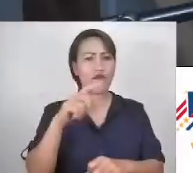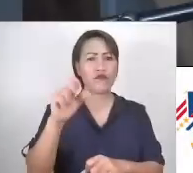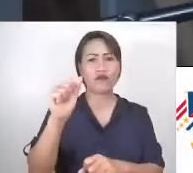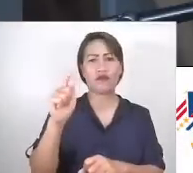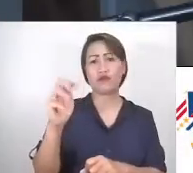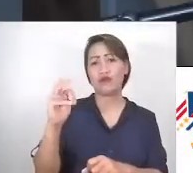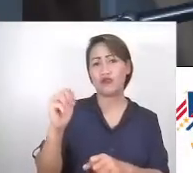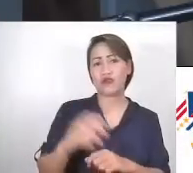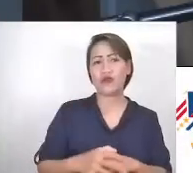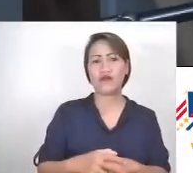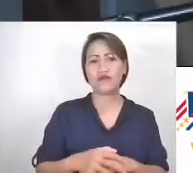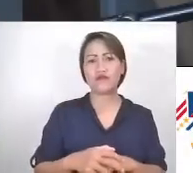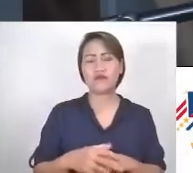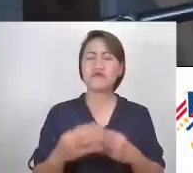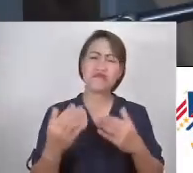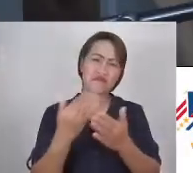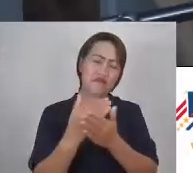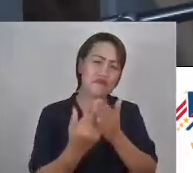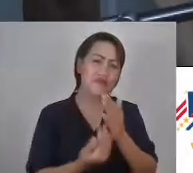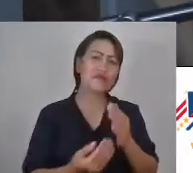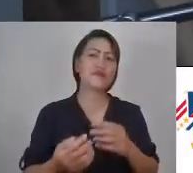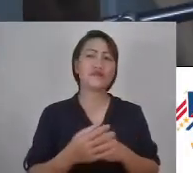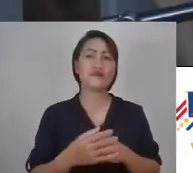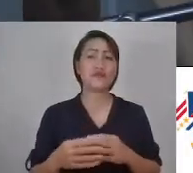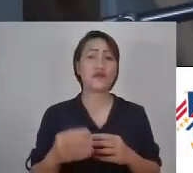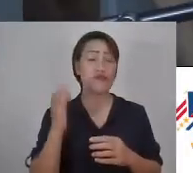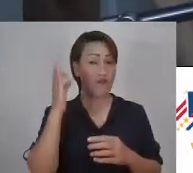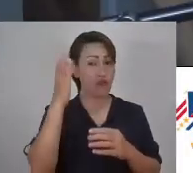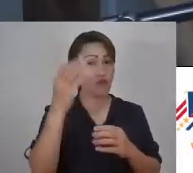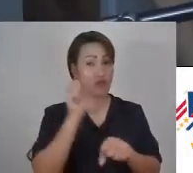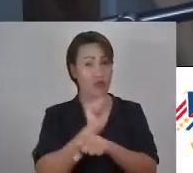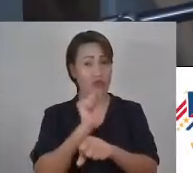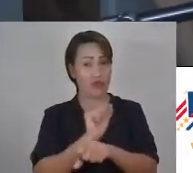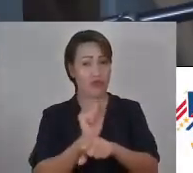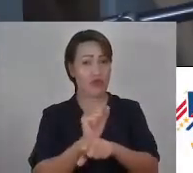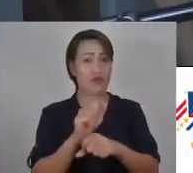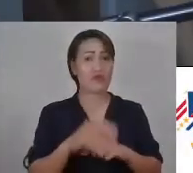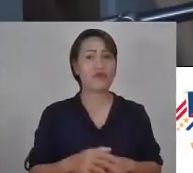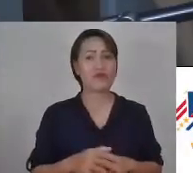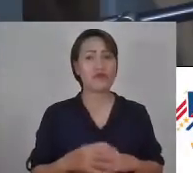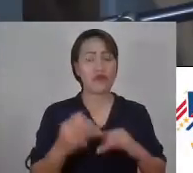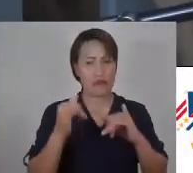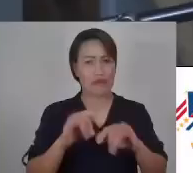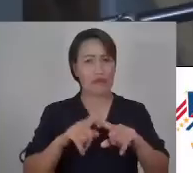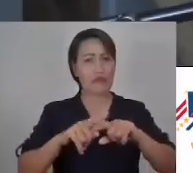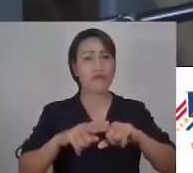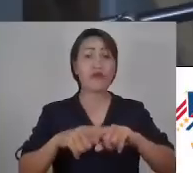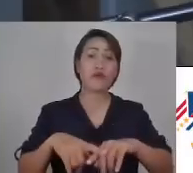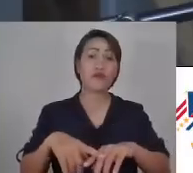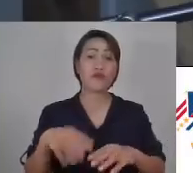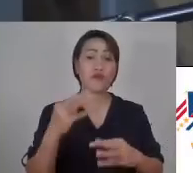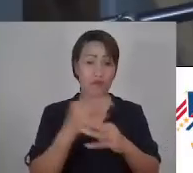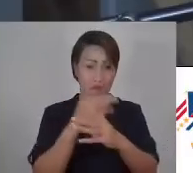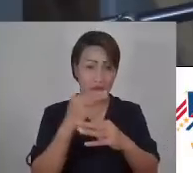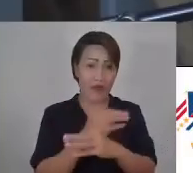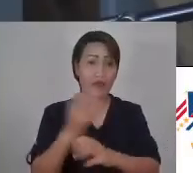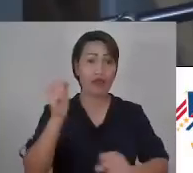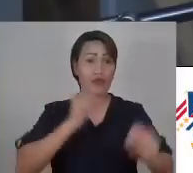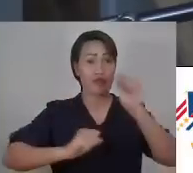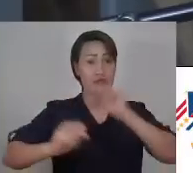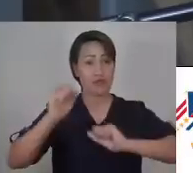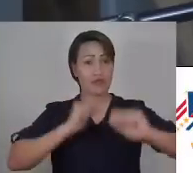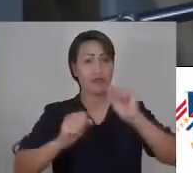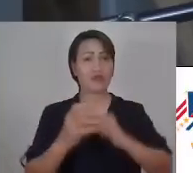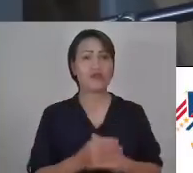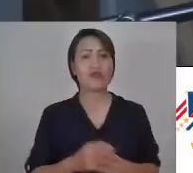future will require a basic understanding of math and science. Consequently, this leads to